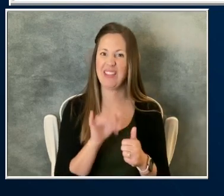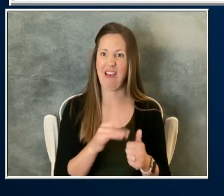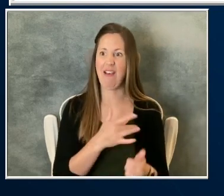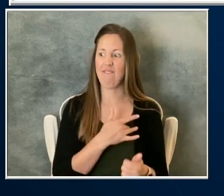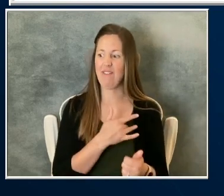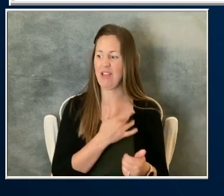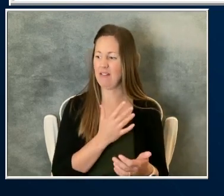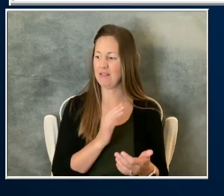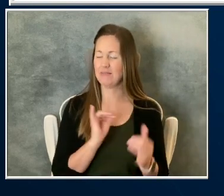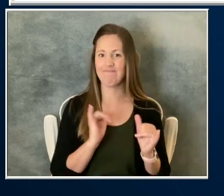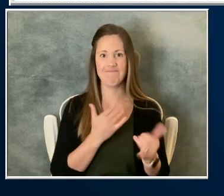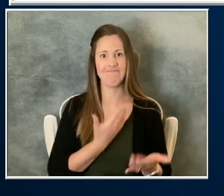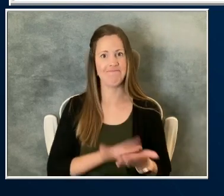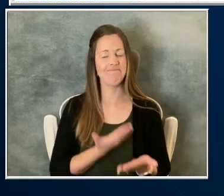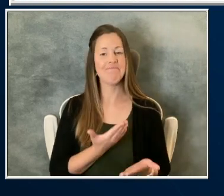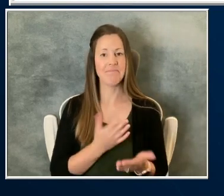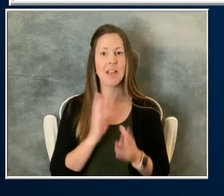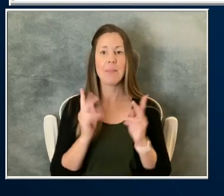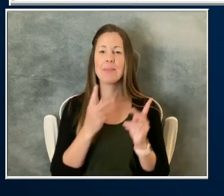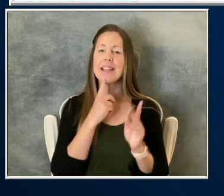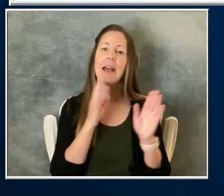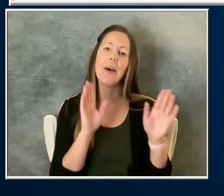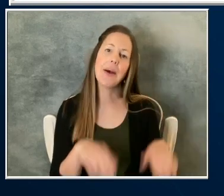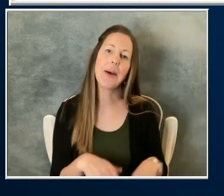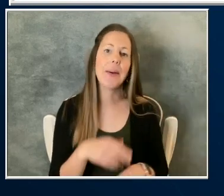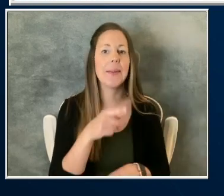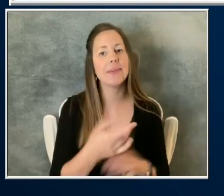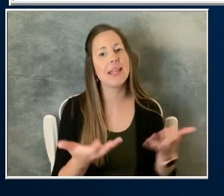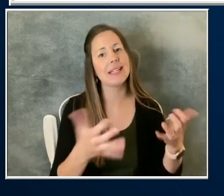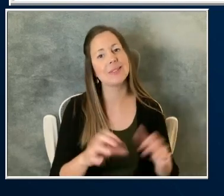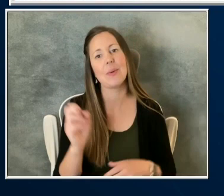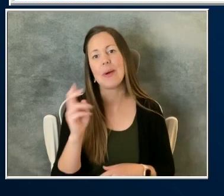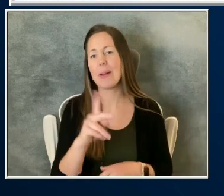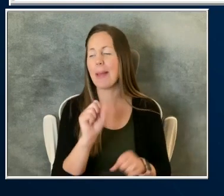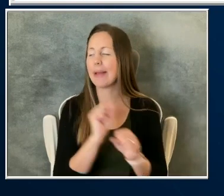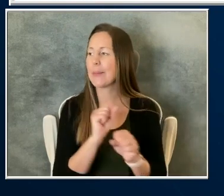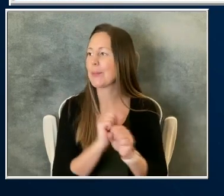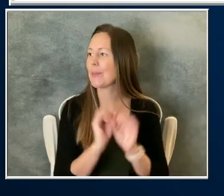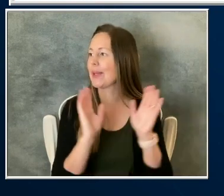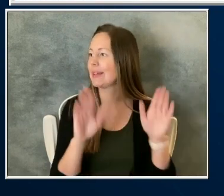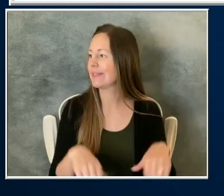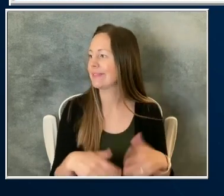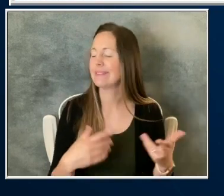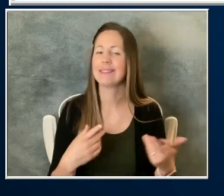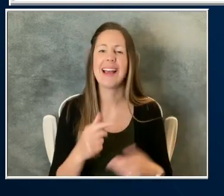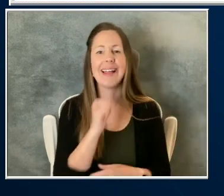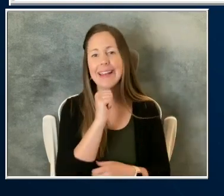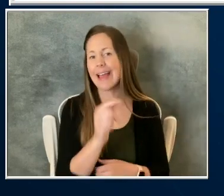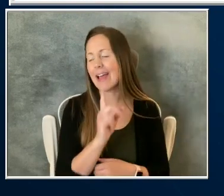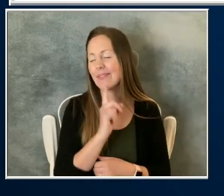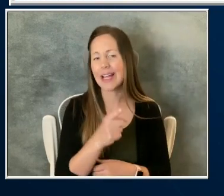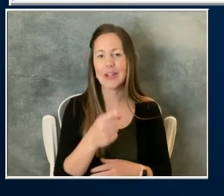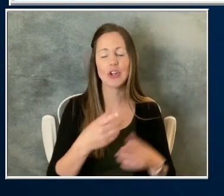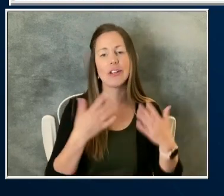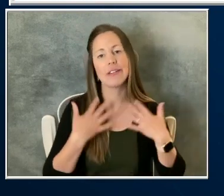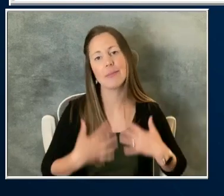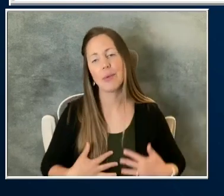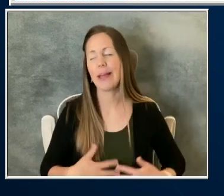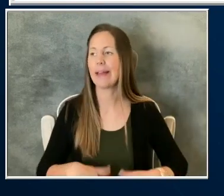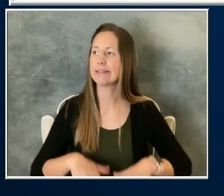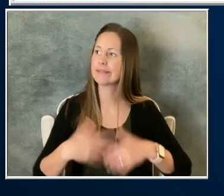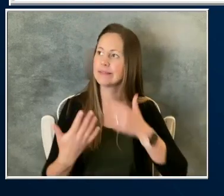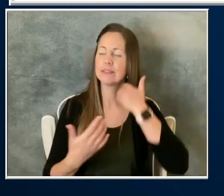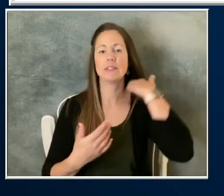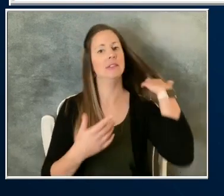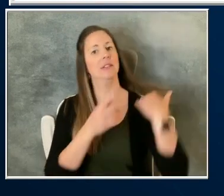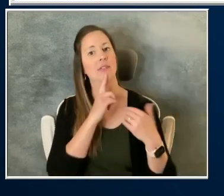people who said, oh, they just don't want to go back to work. It's kind of like we used to hear about chronic fatigue syndrome. Oh, it's not real. You're just depressed. Oh, you know. And clearly, chronic